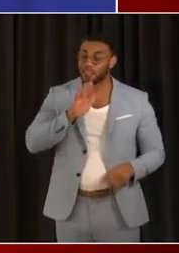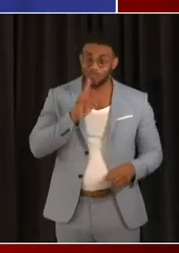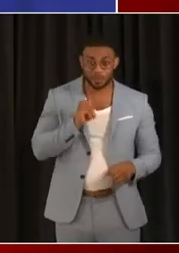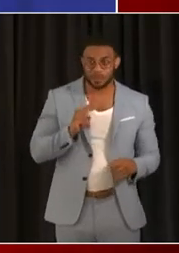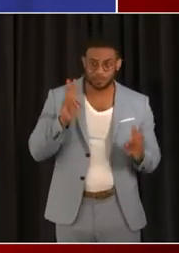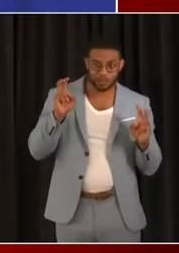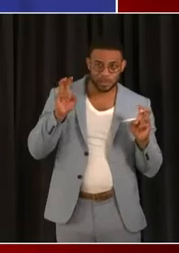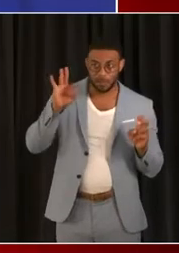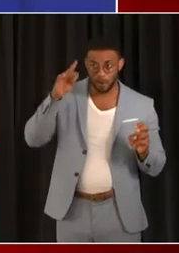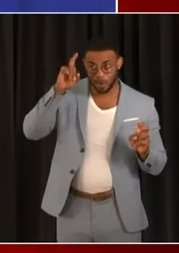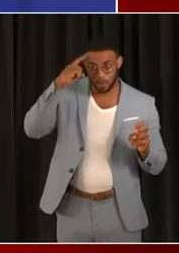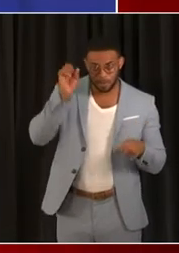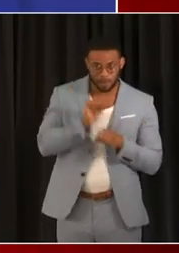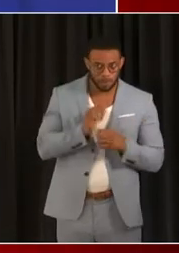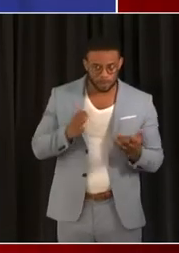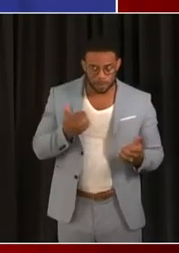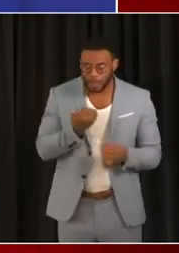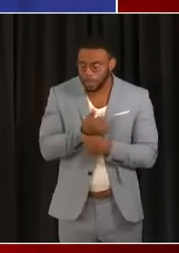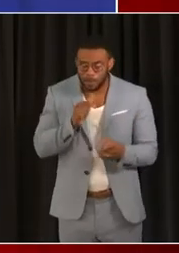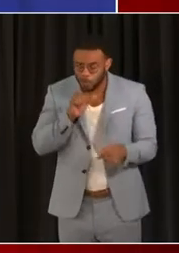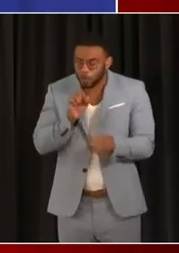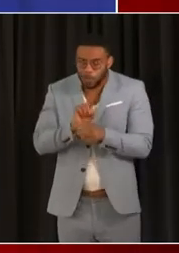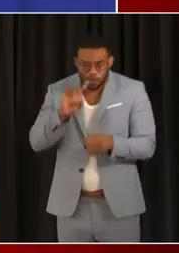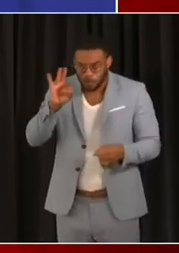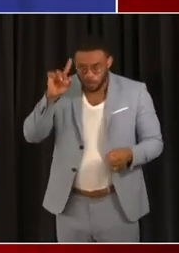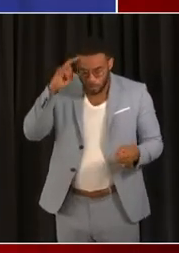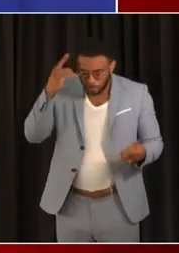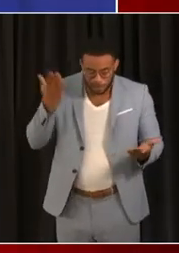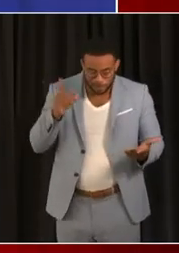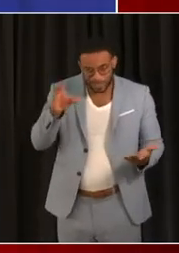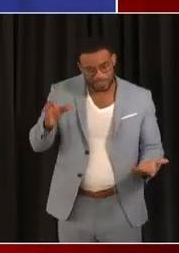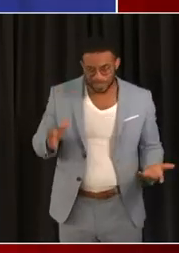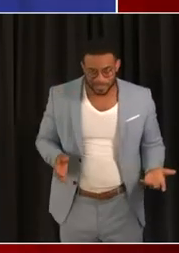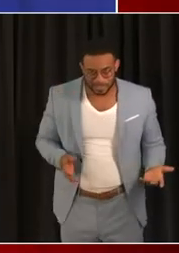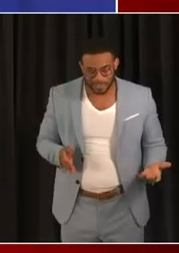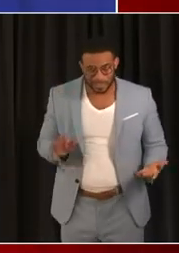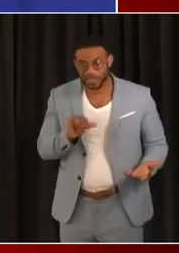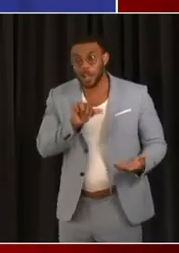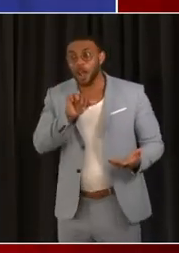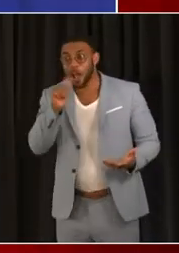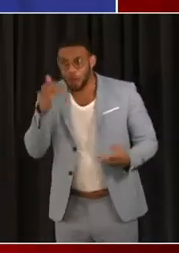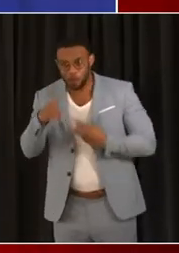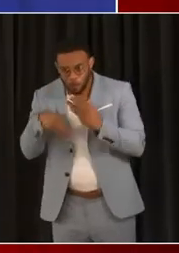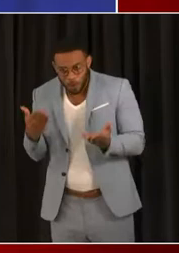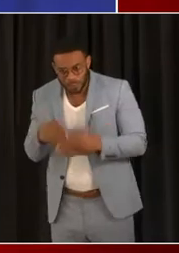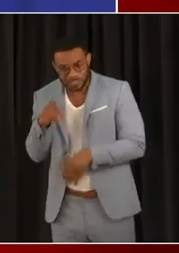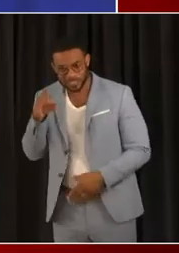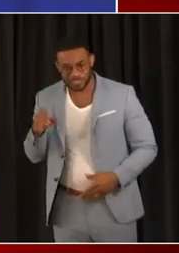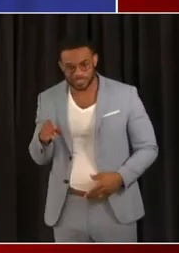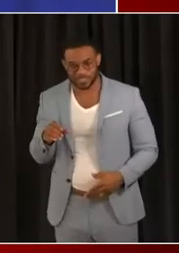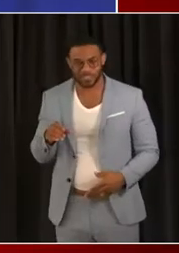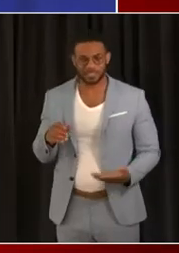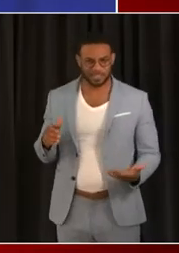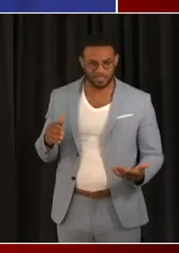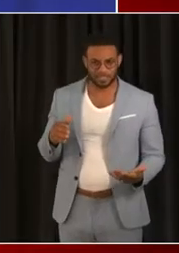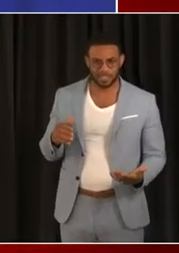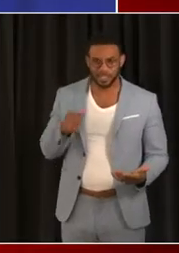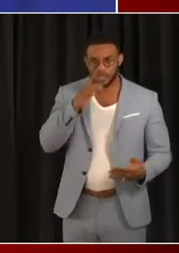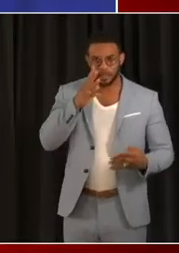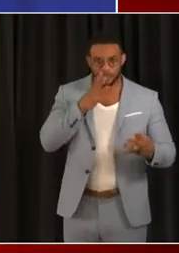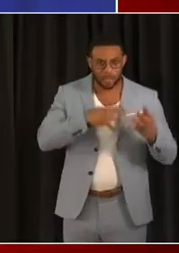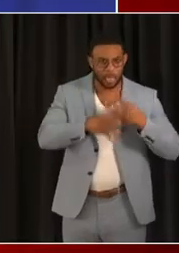never been a quote unquote federal government employee. So everybody doesn't work for the federal government in Washington. The city doesn't empty out every 4